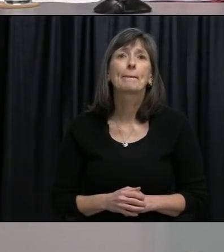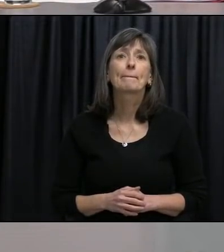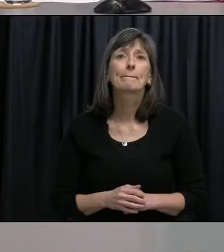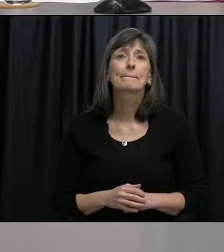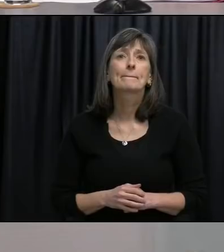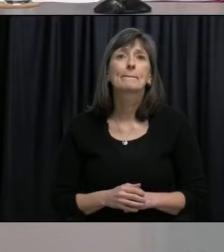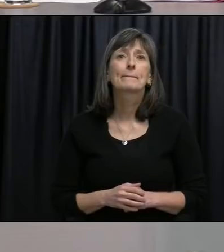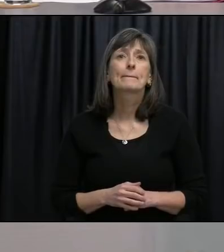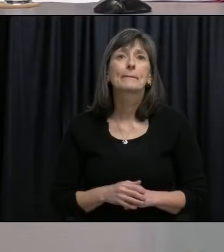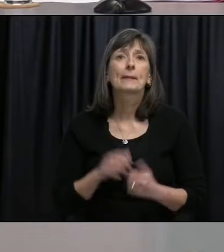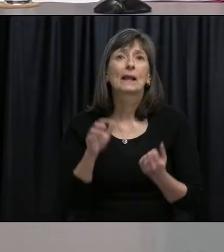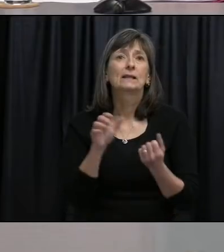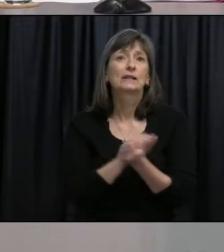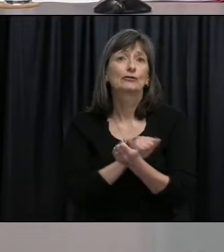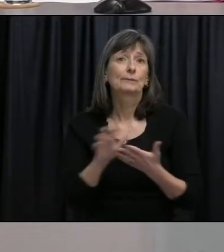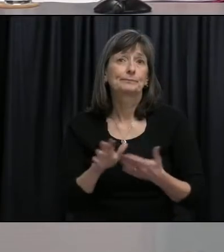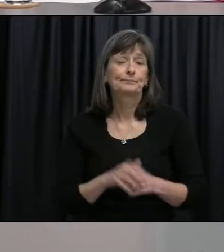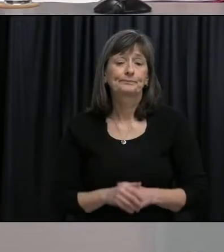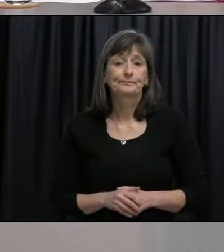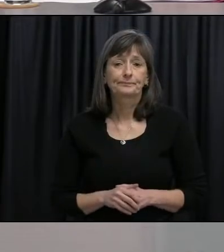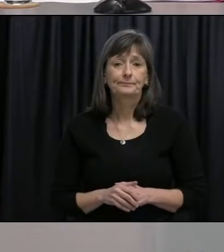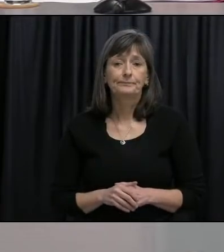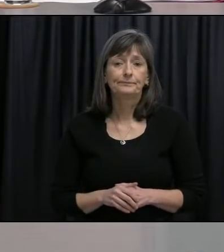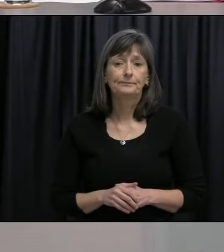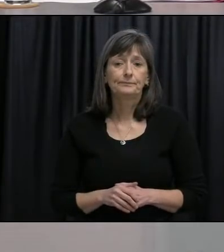Peter Jackson with The Telegram, do you have a final question?